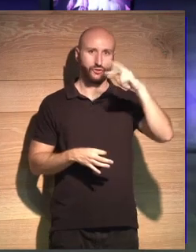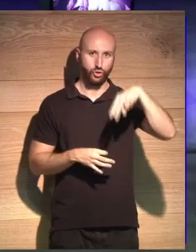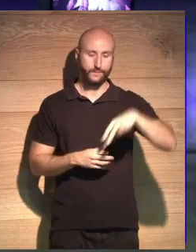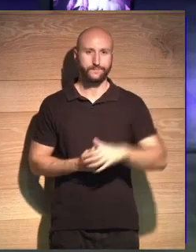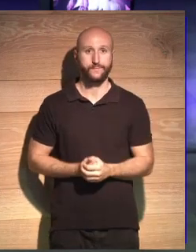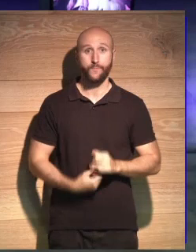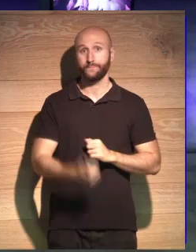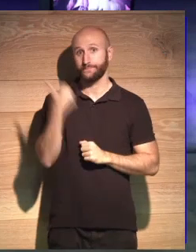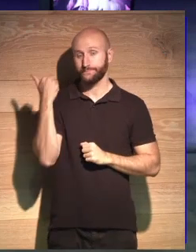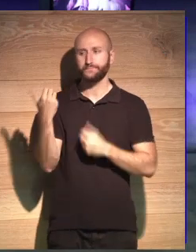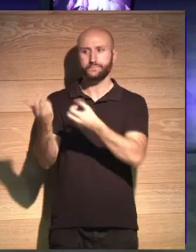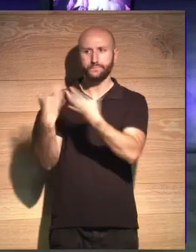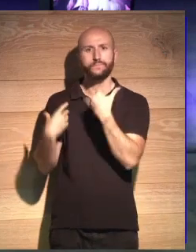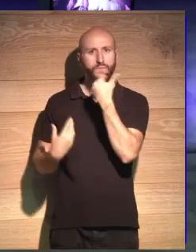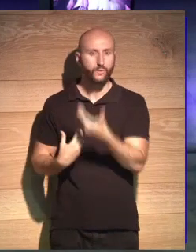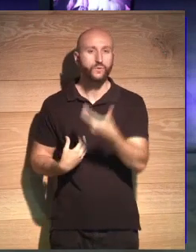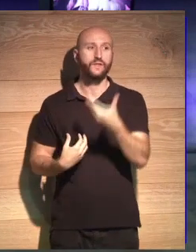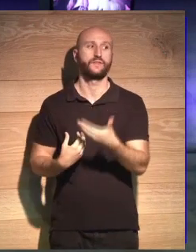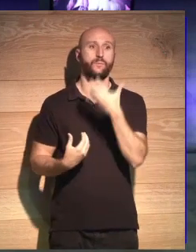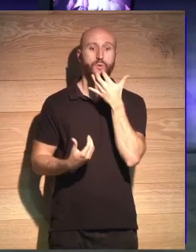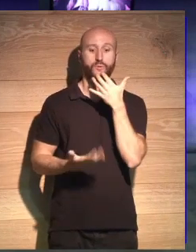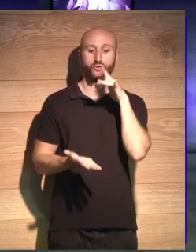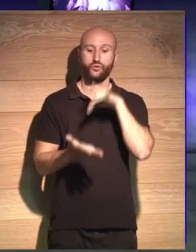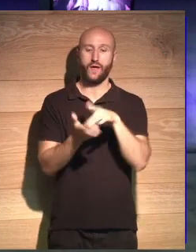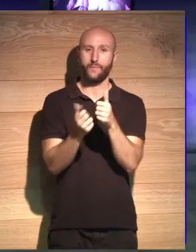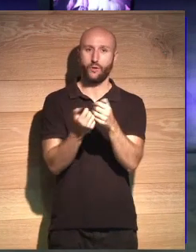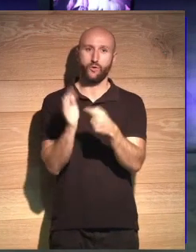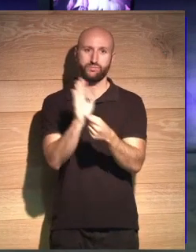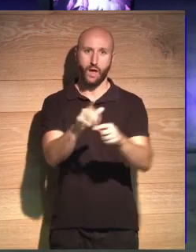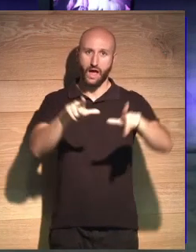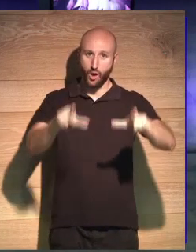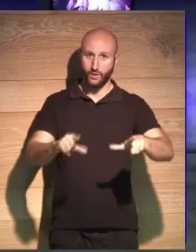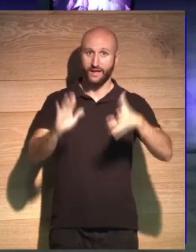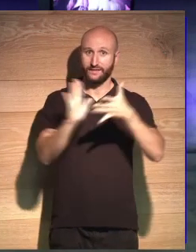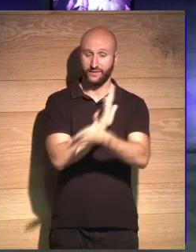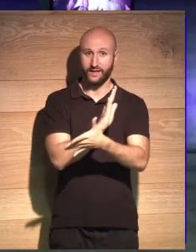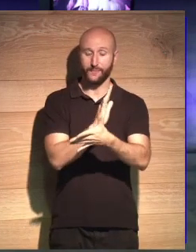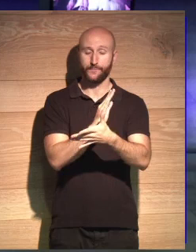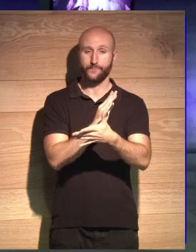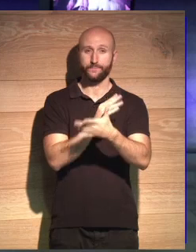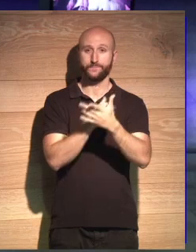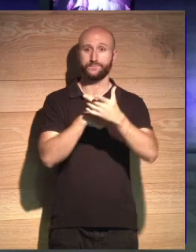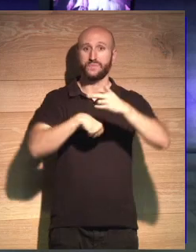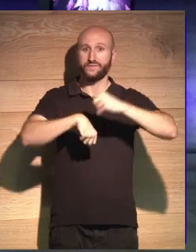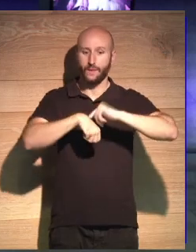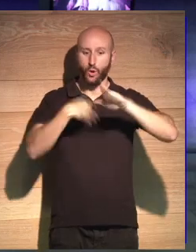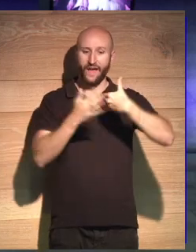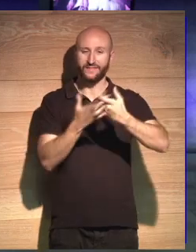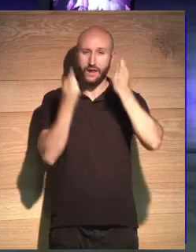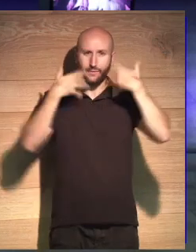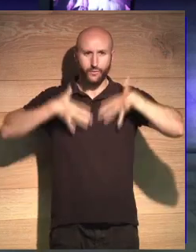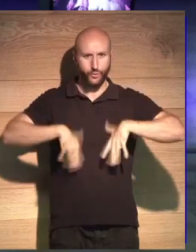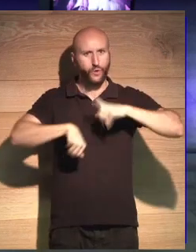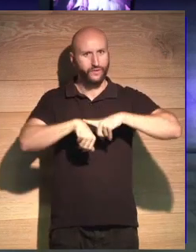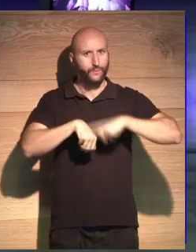are dealing with the connection between the academic world and the business world. He started saying that once that you take the video game into the